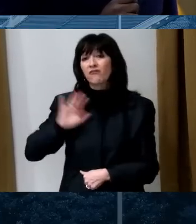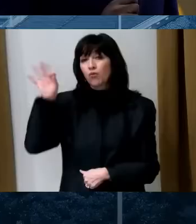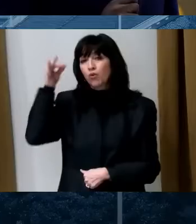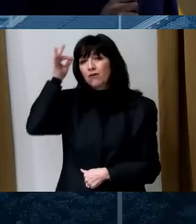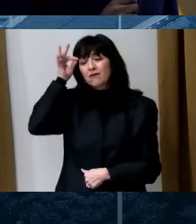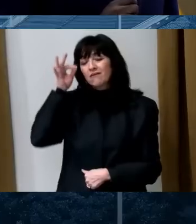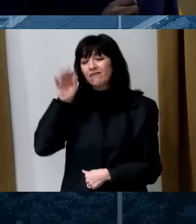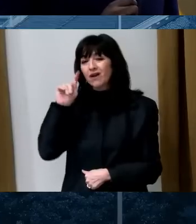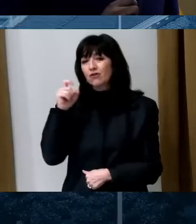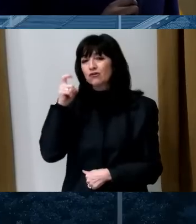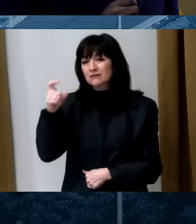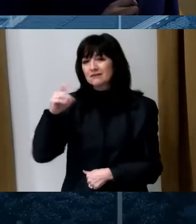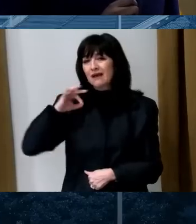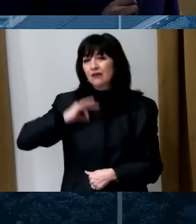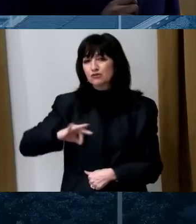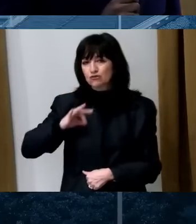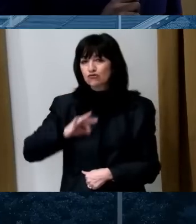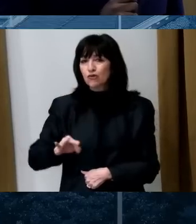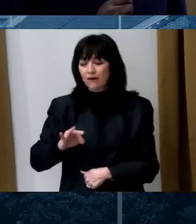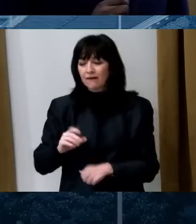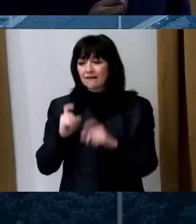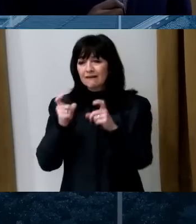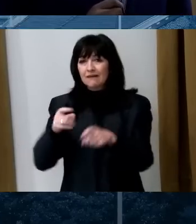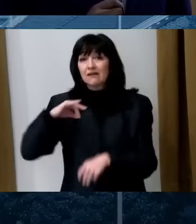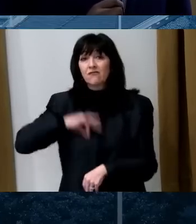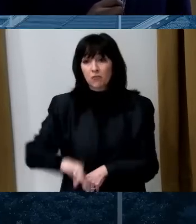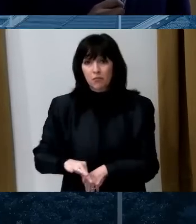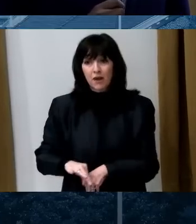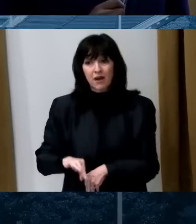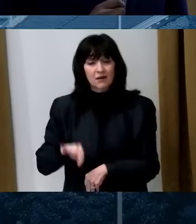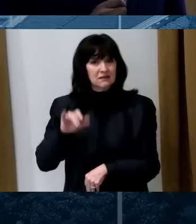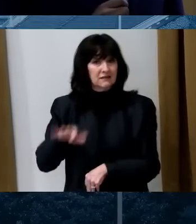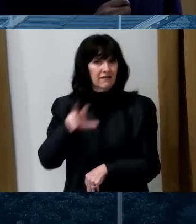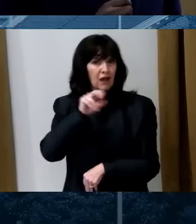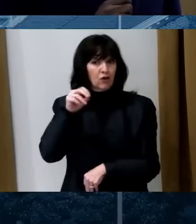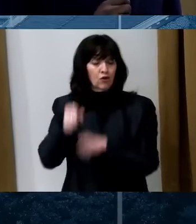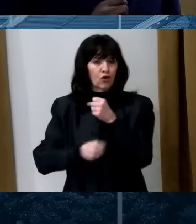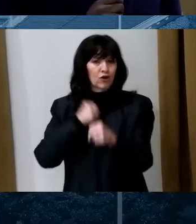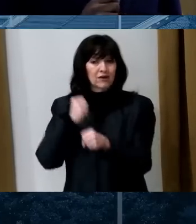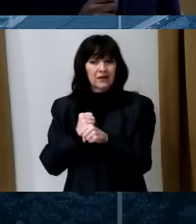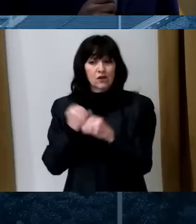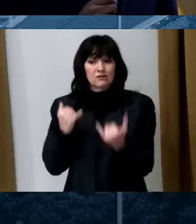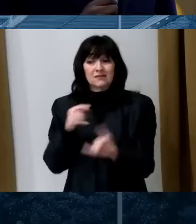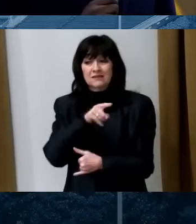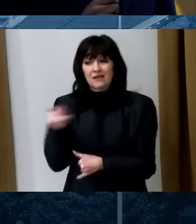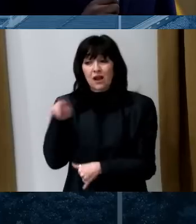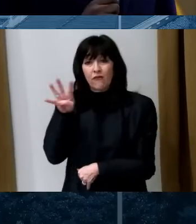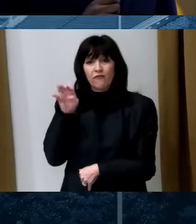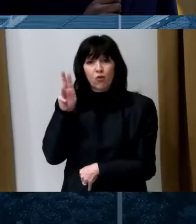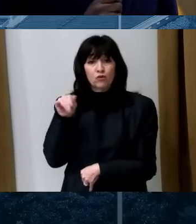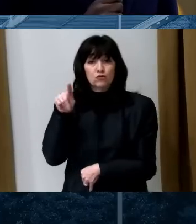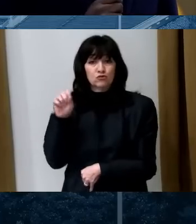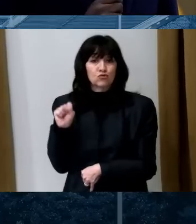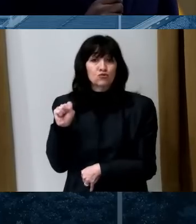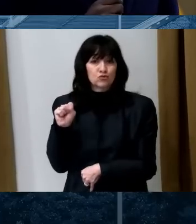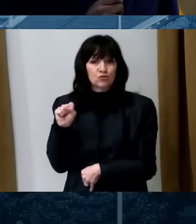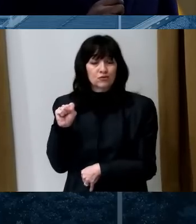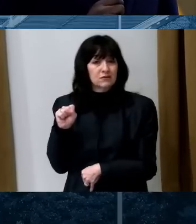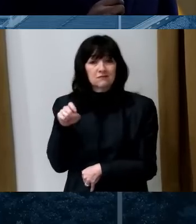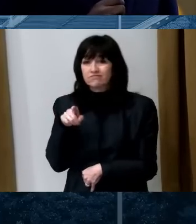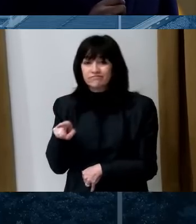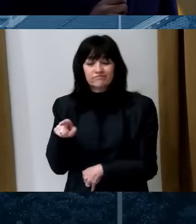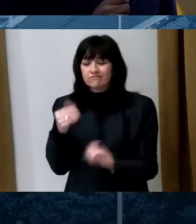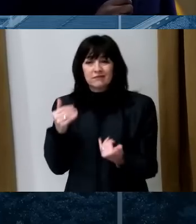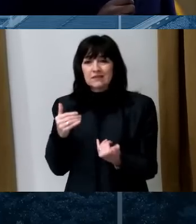order to provide affordable housing. Those only last 30 years, and it's about 400 units that are about to eclipse